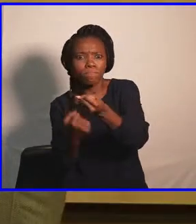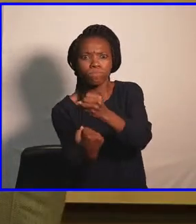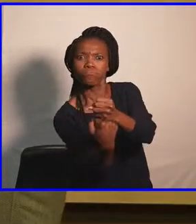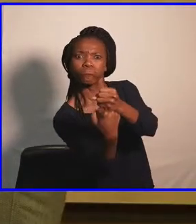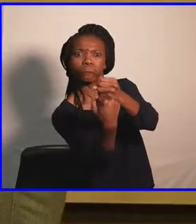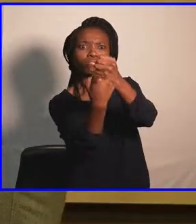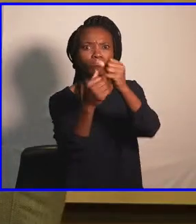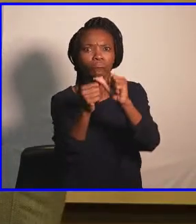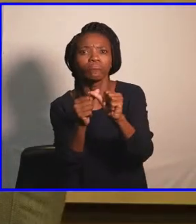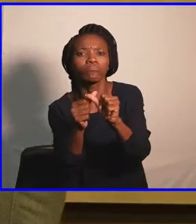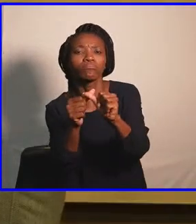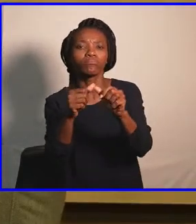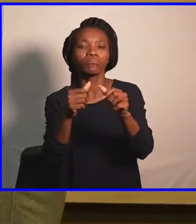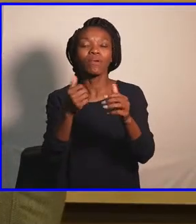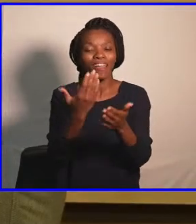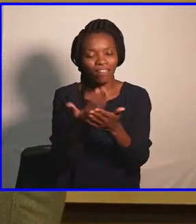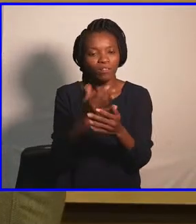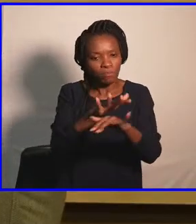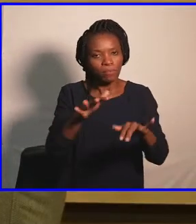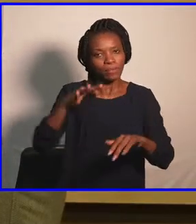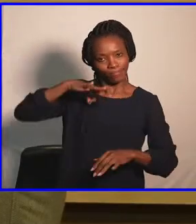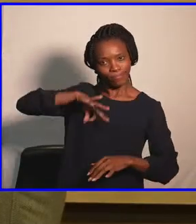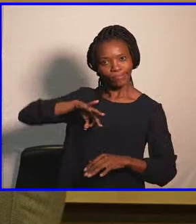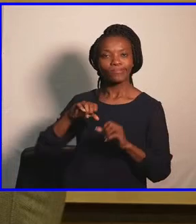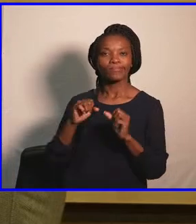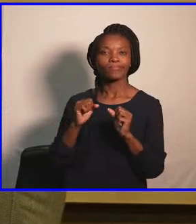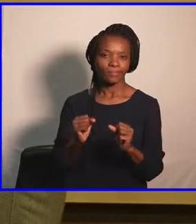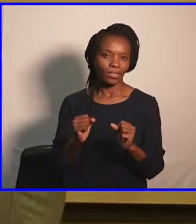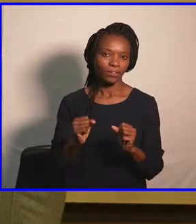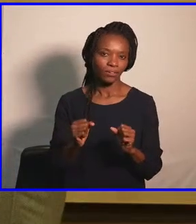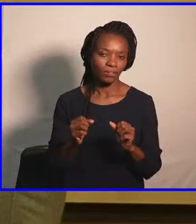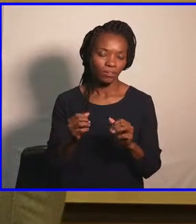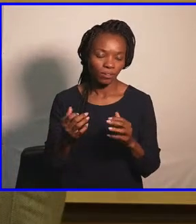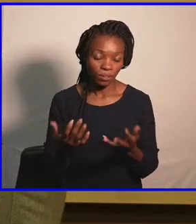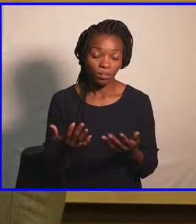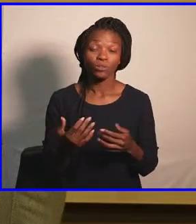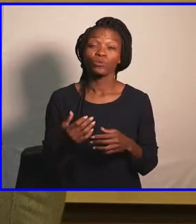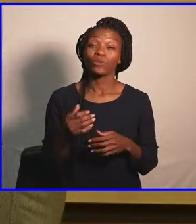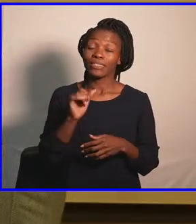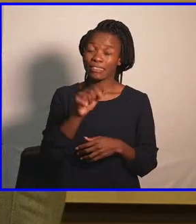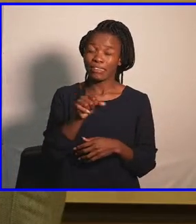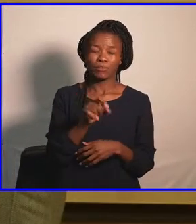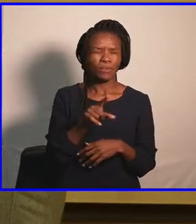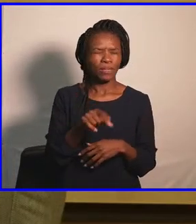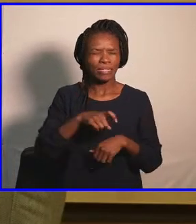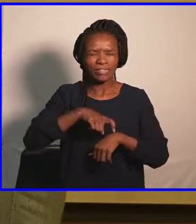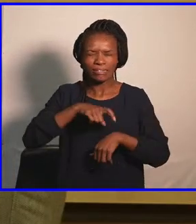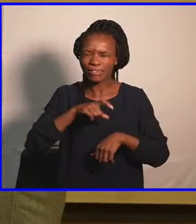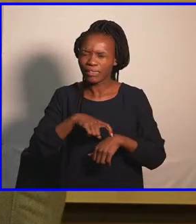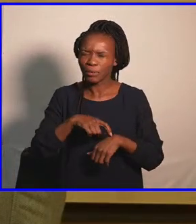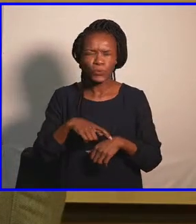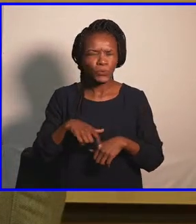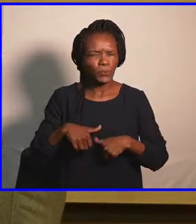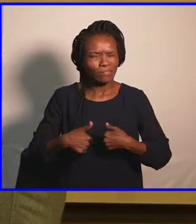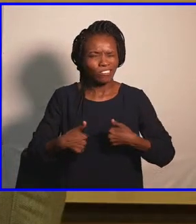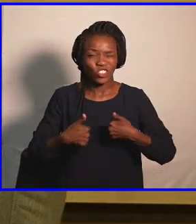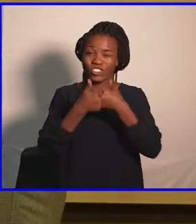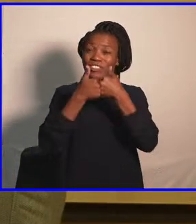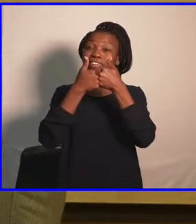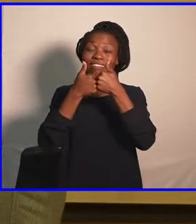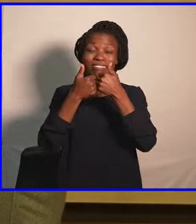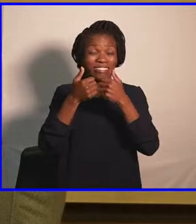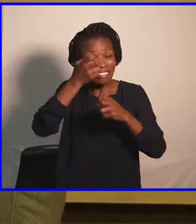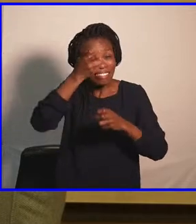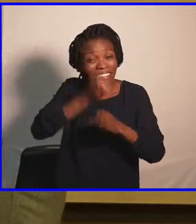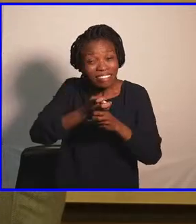could be safeguarded. And at a trying moment in the life of our country, SARS